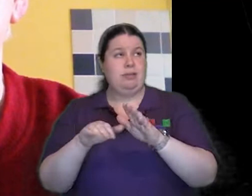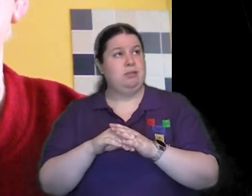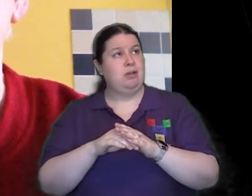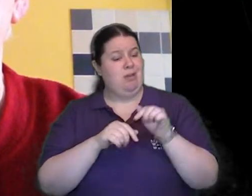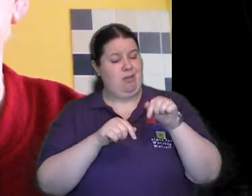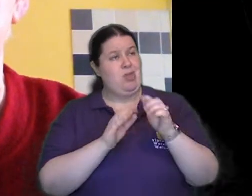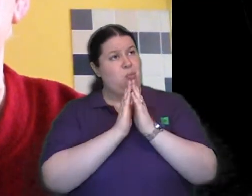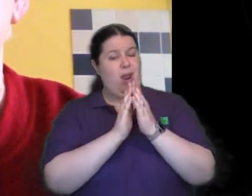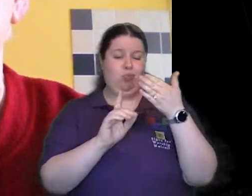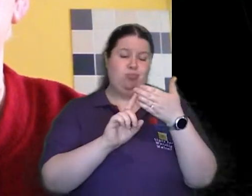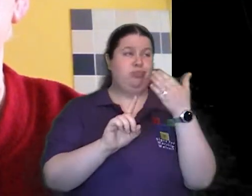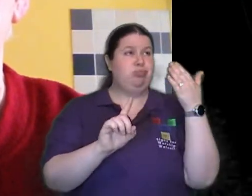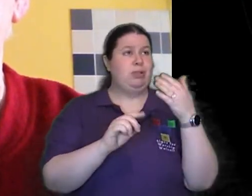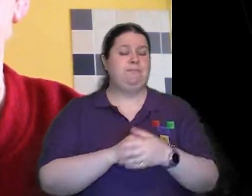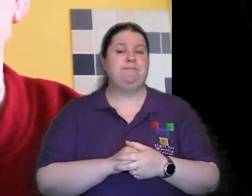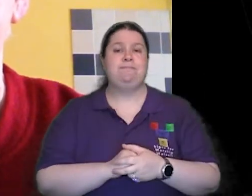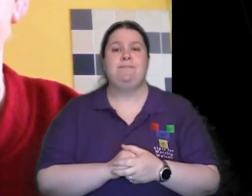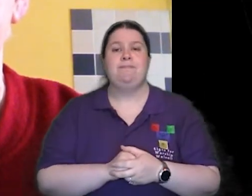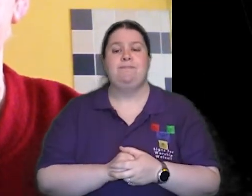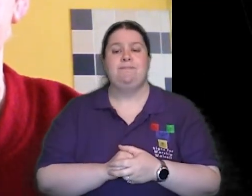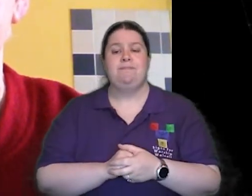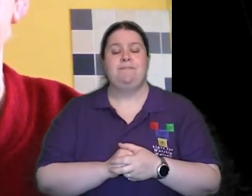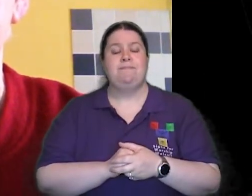Lord, in your mercy, hear our prayer.